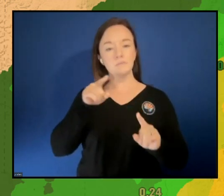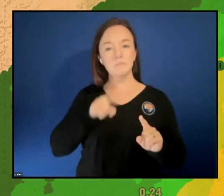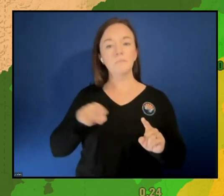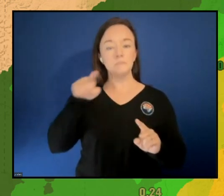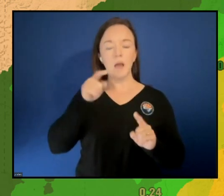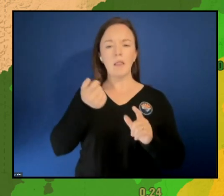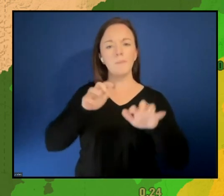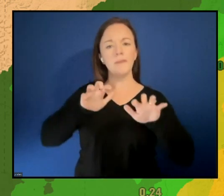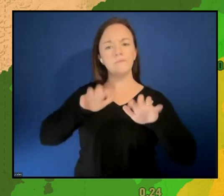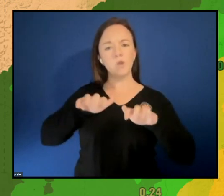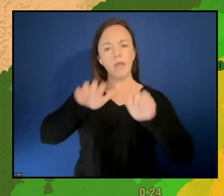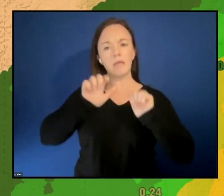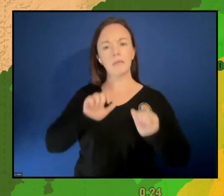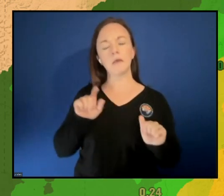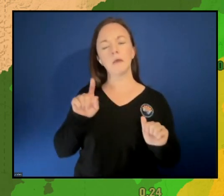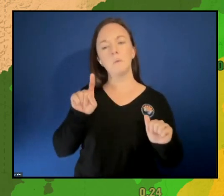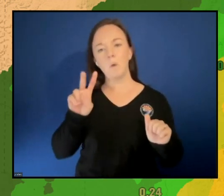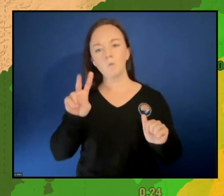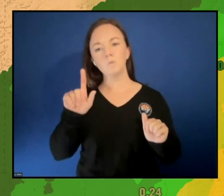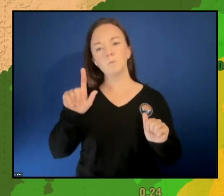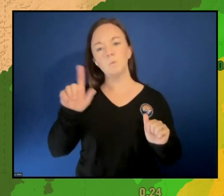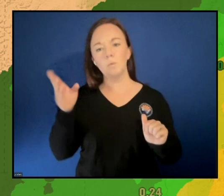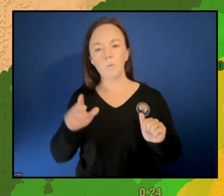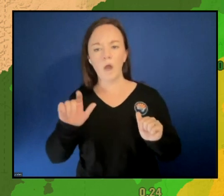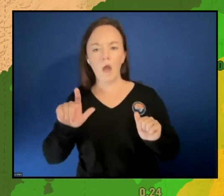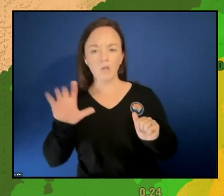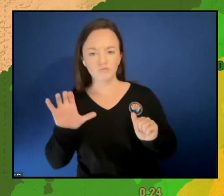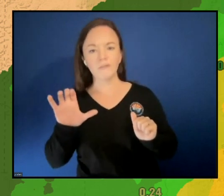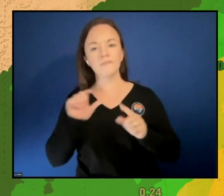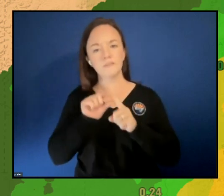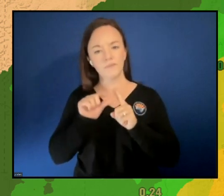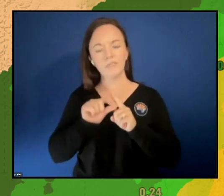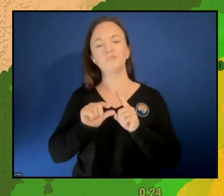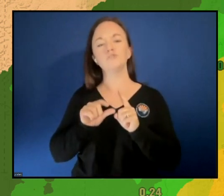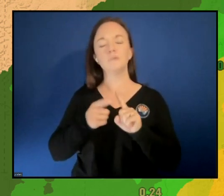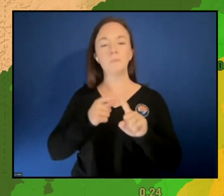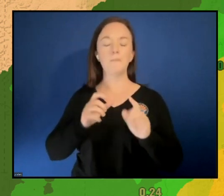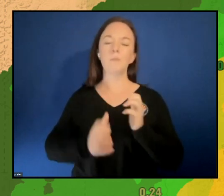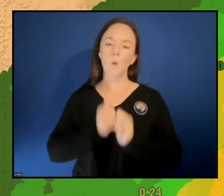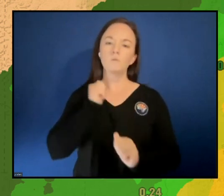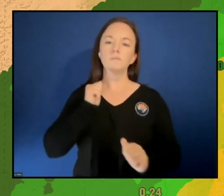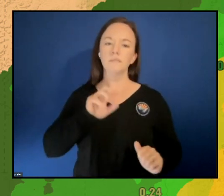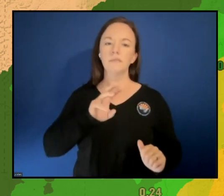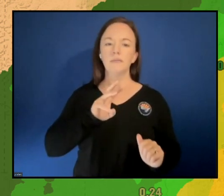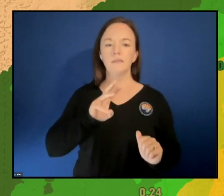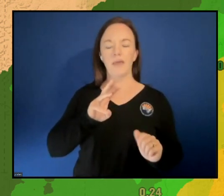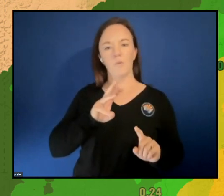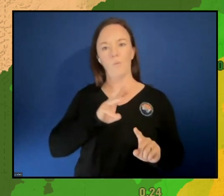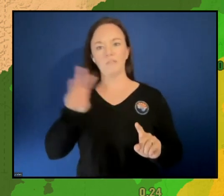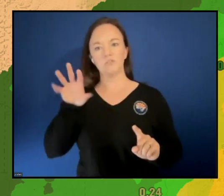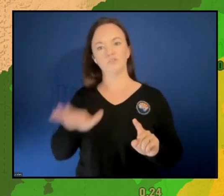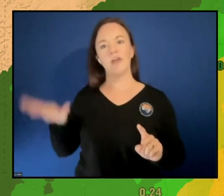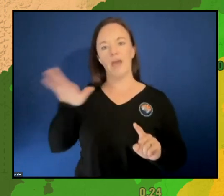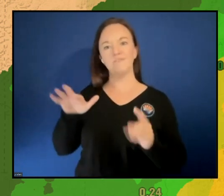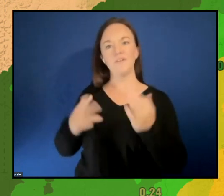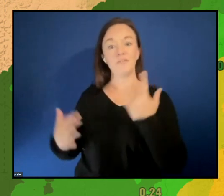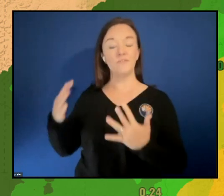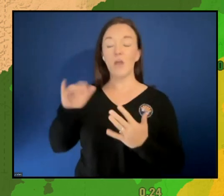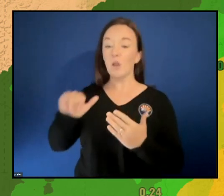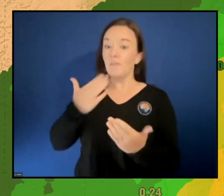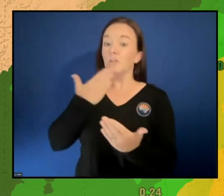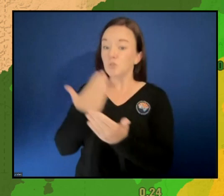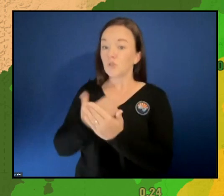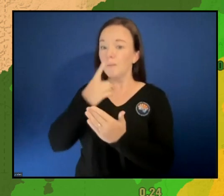few hundreds here and there, but mostly across the western half of the fire. And that's actually kind of good because the most active region of the fire where